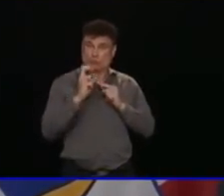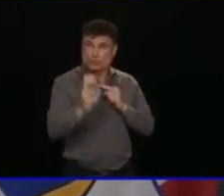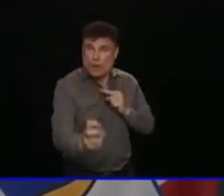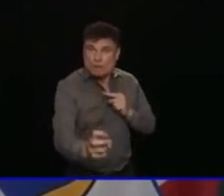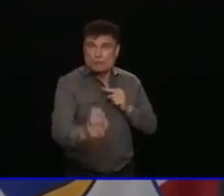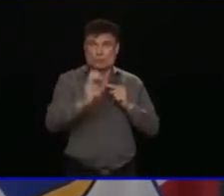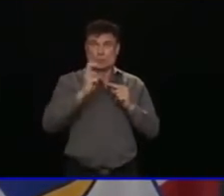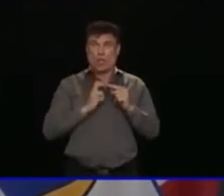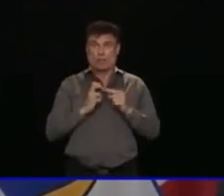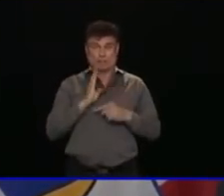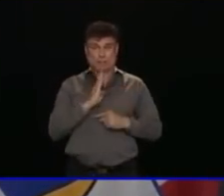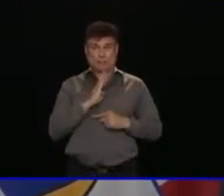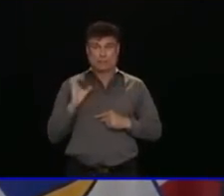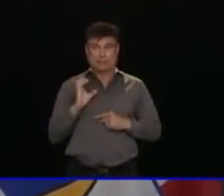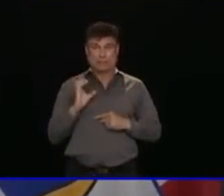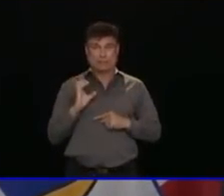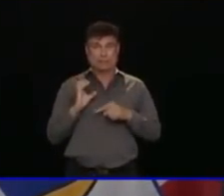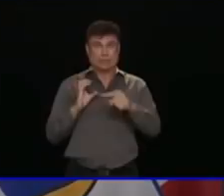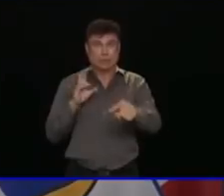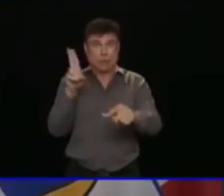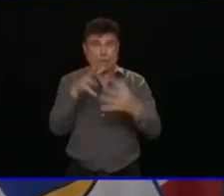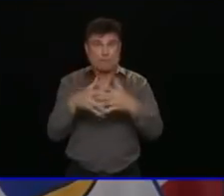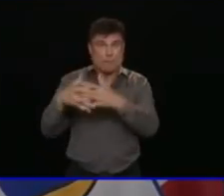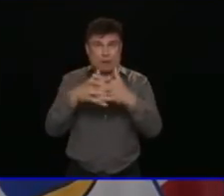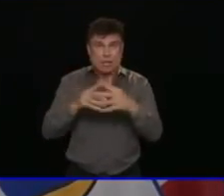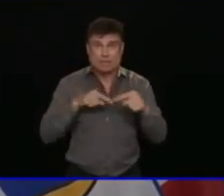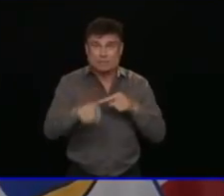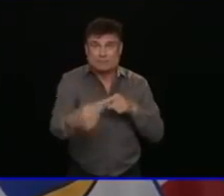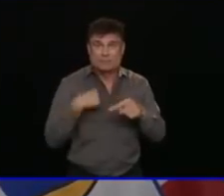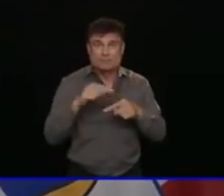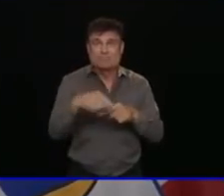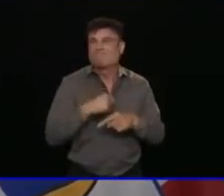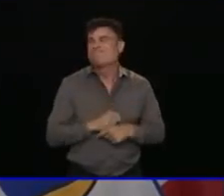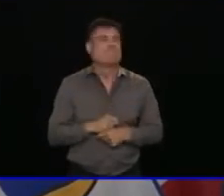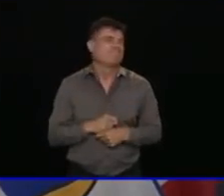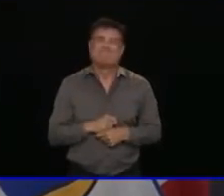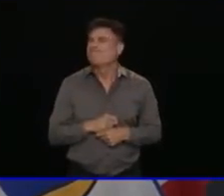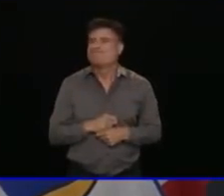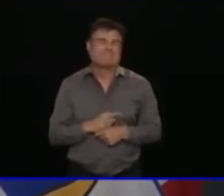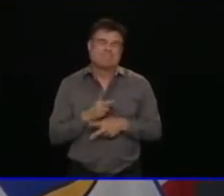time, continue to hold the line on the issue of visitors to and from the United